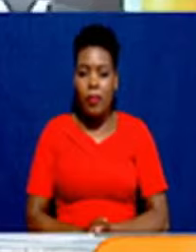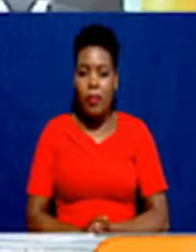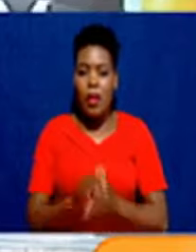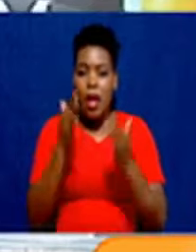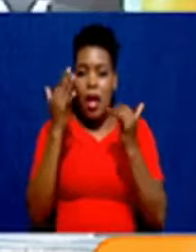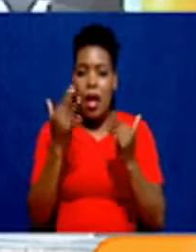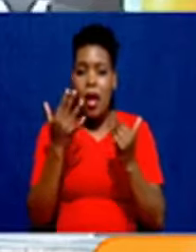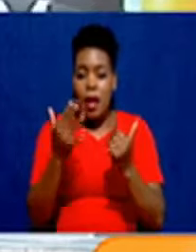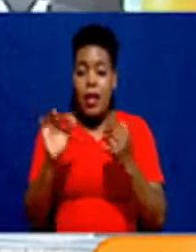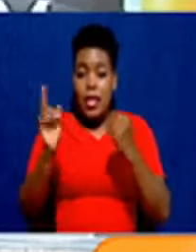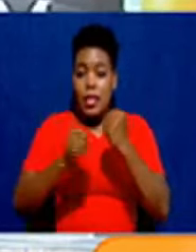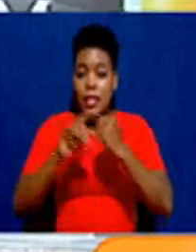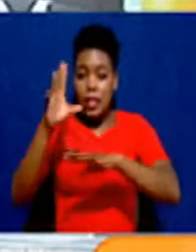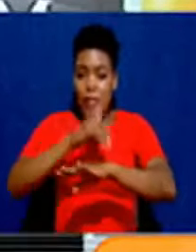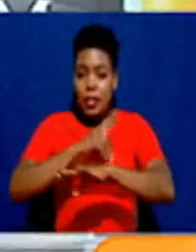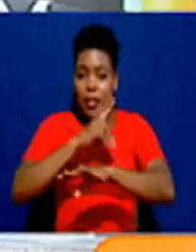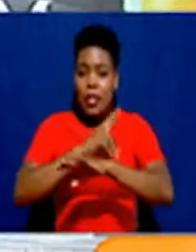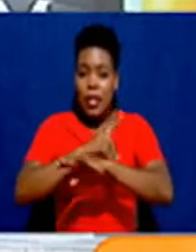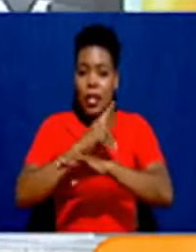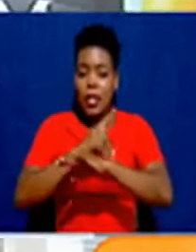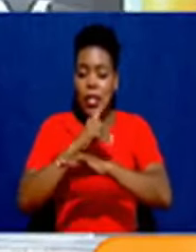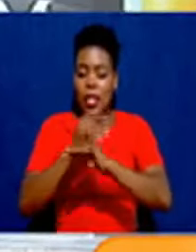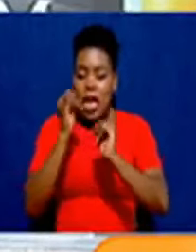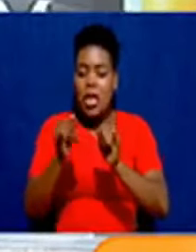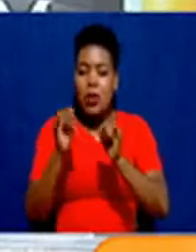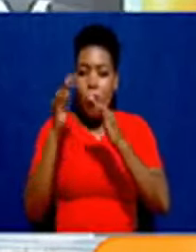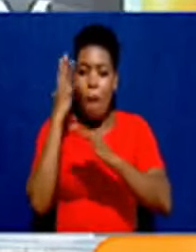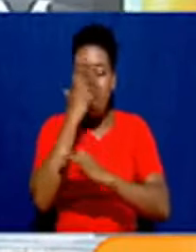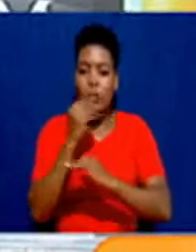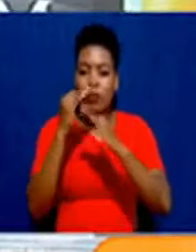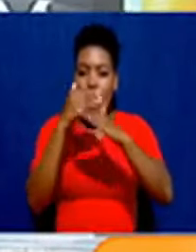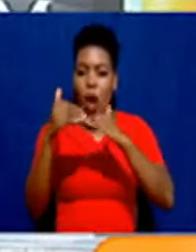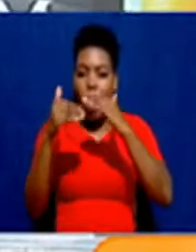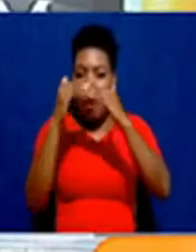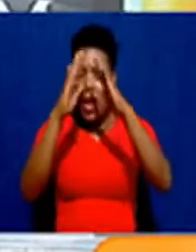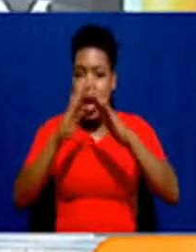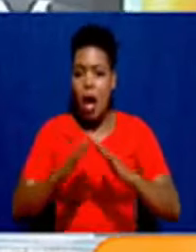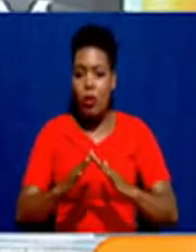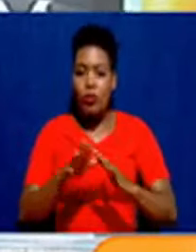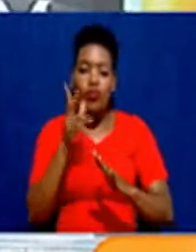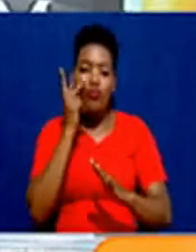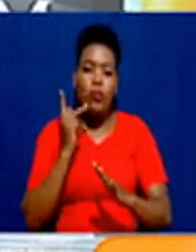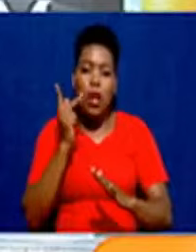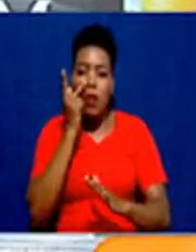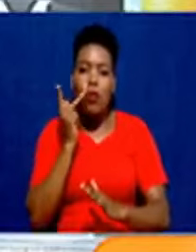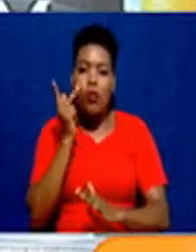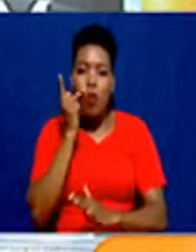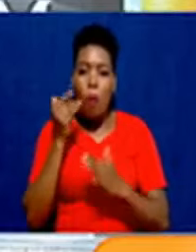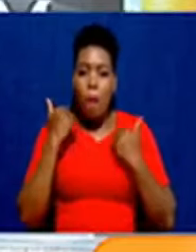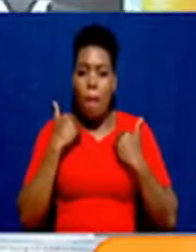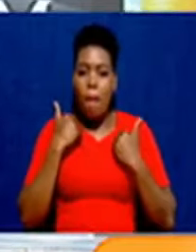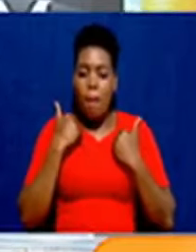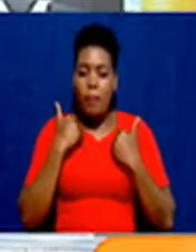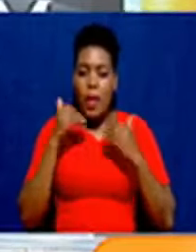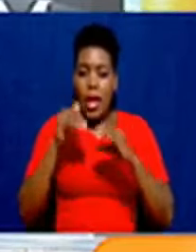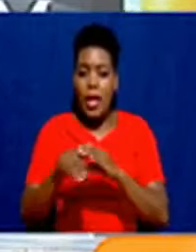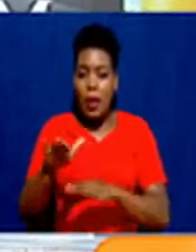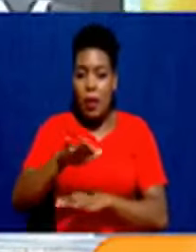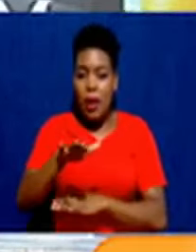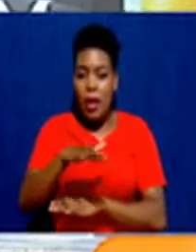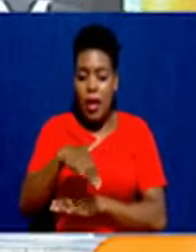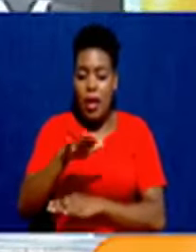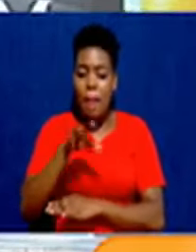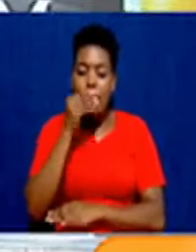Now, in a record 6 days, a modern house was put up at the late marathoner Kelvin Kiptum's home in Naiberi Uasin